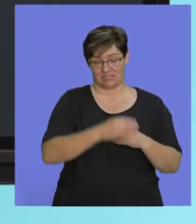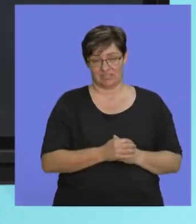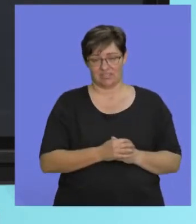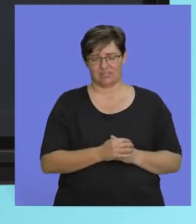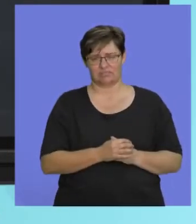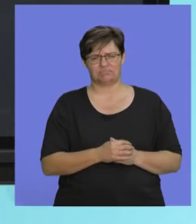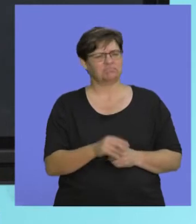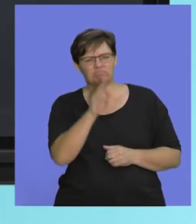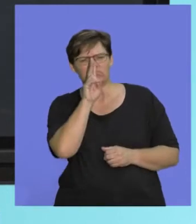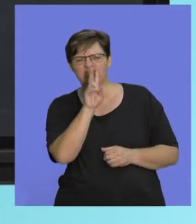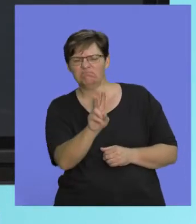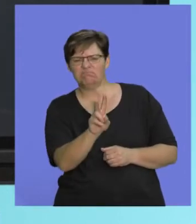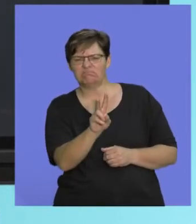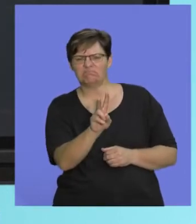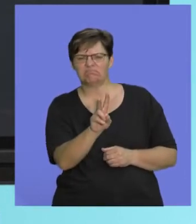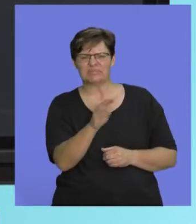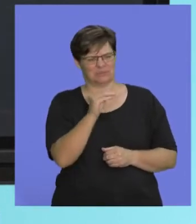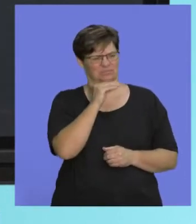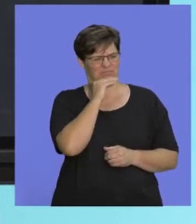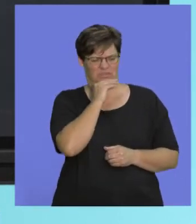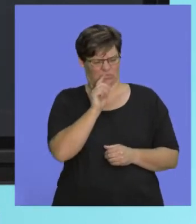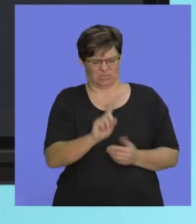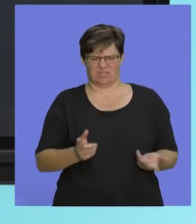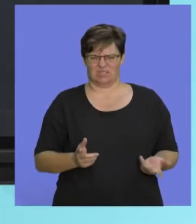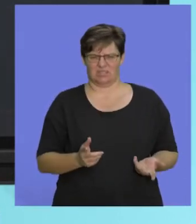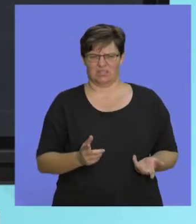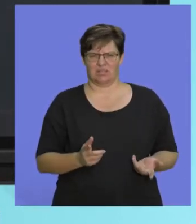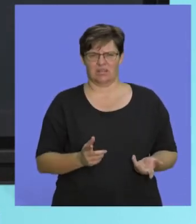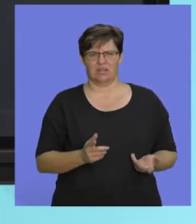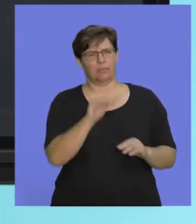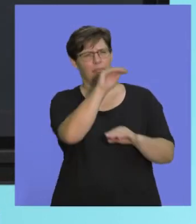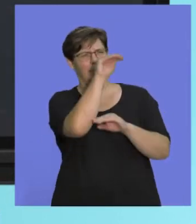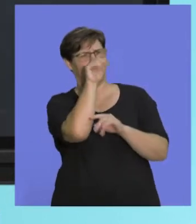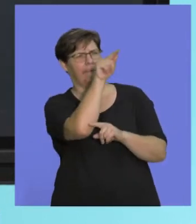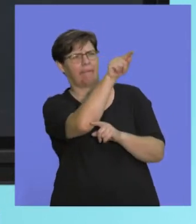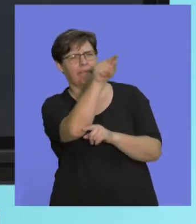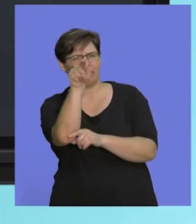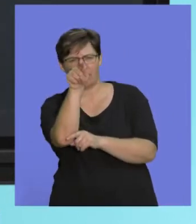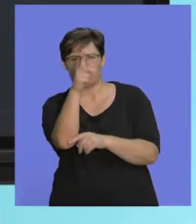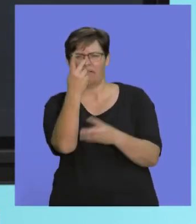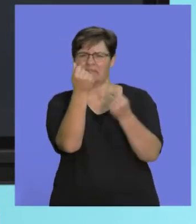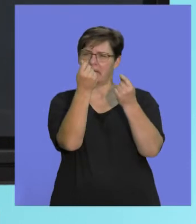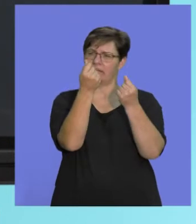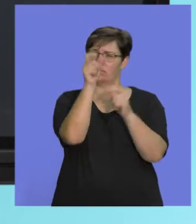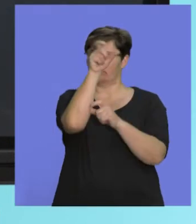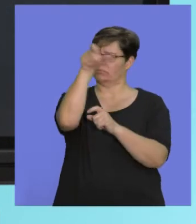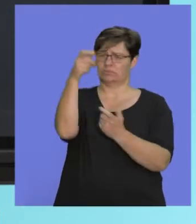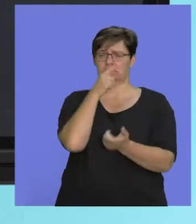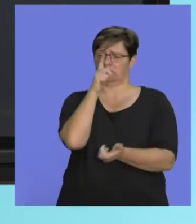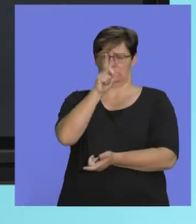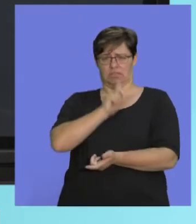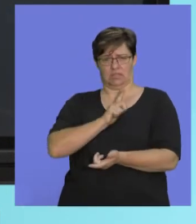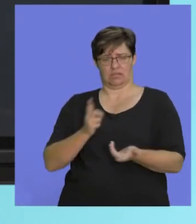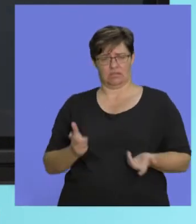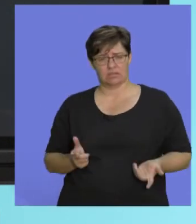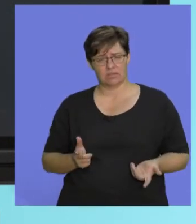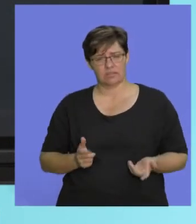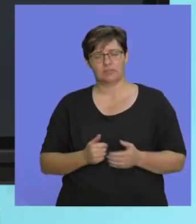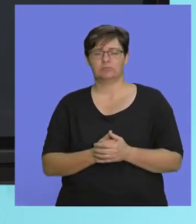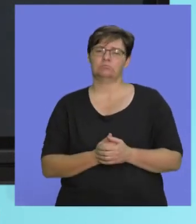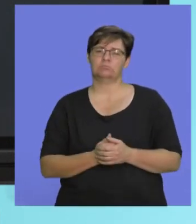at what exactly does it mean when a financial institution, or a bank for that matter, says to you, we're giving